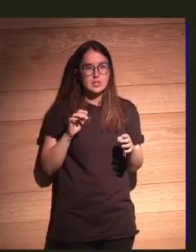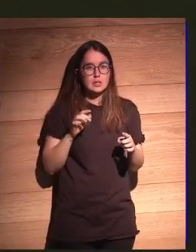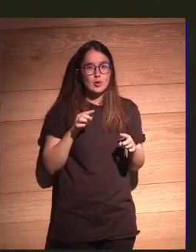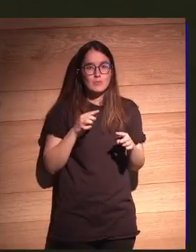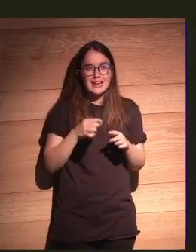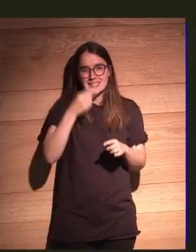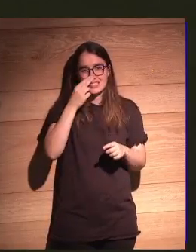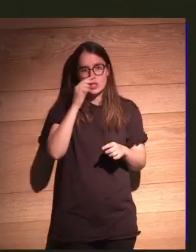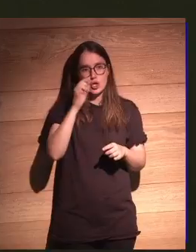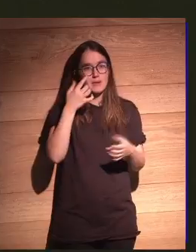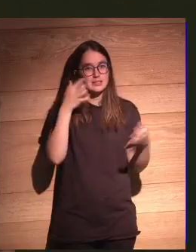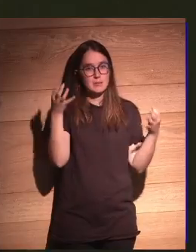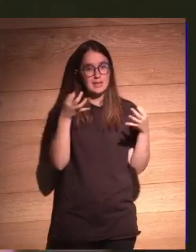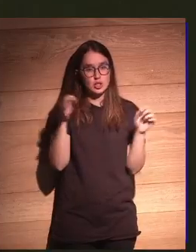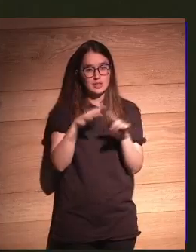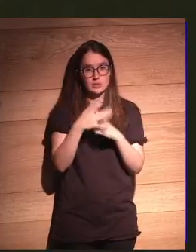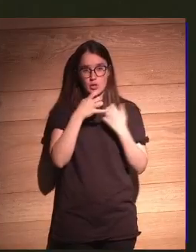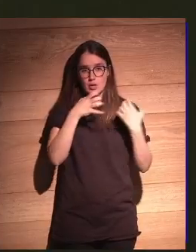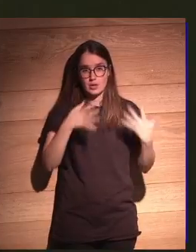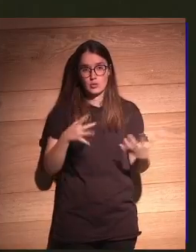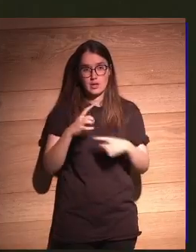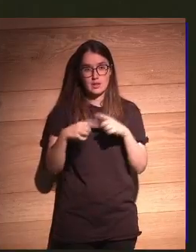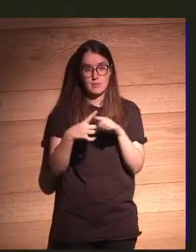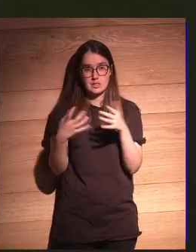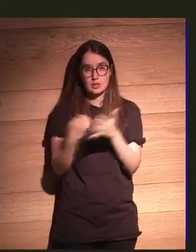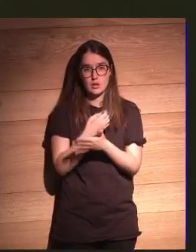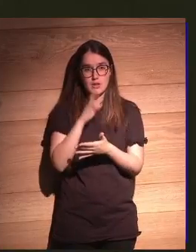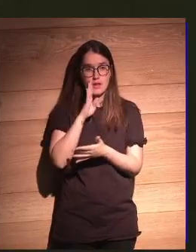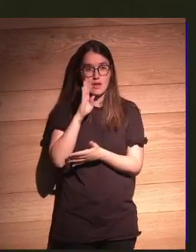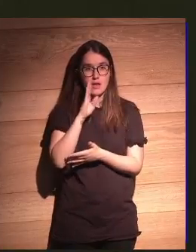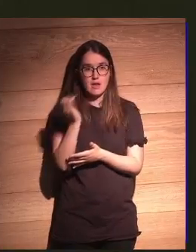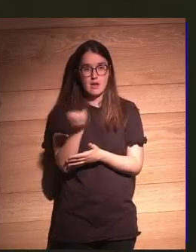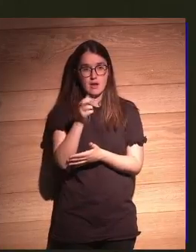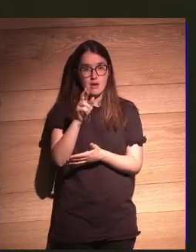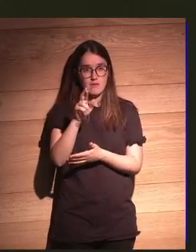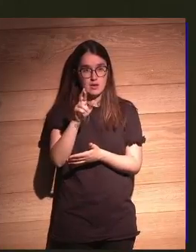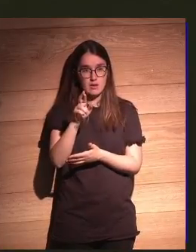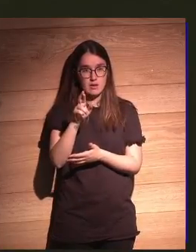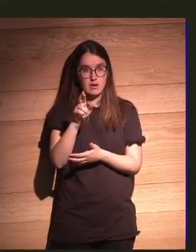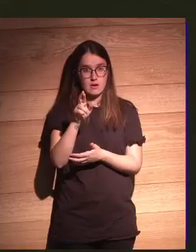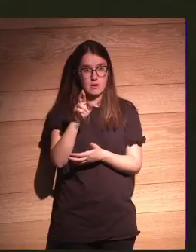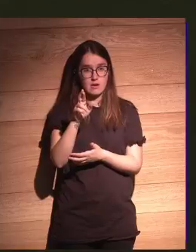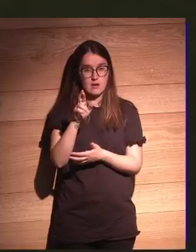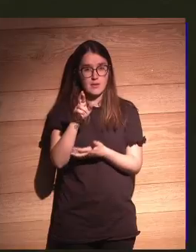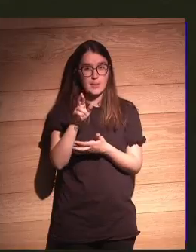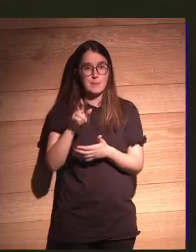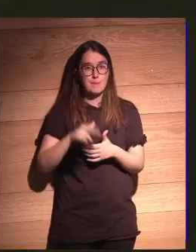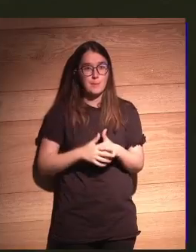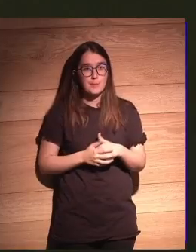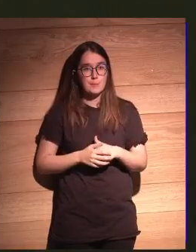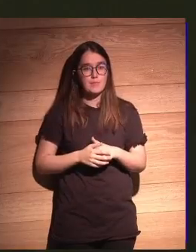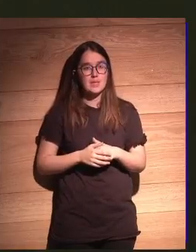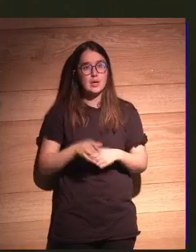that the most interesting thing for me, aside from those that Javi has mentioned up until